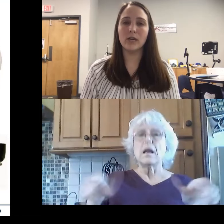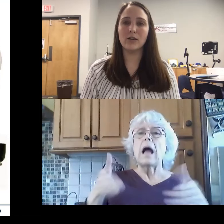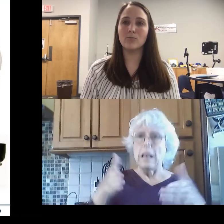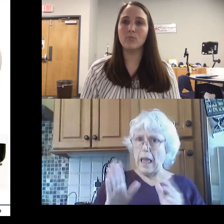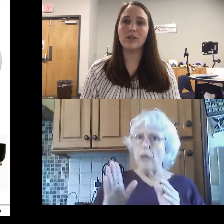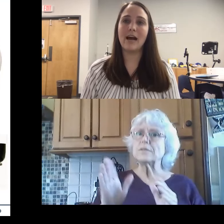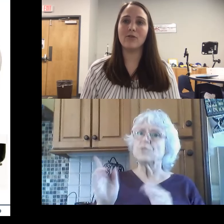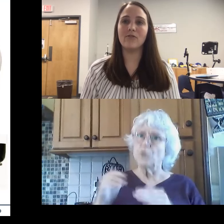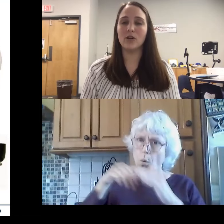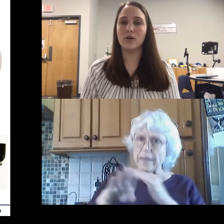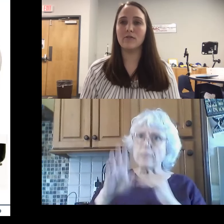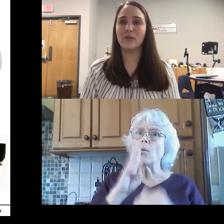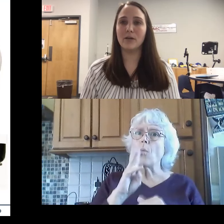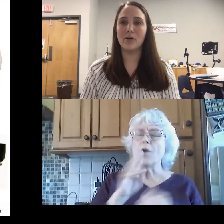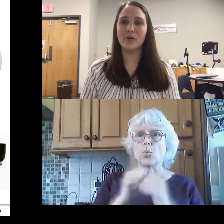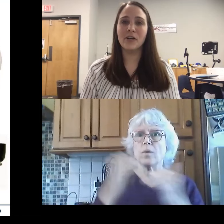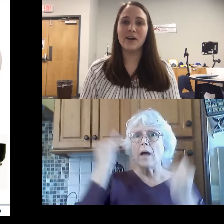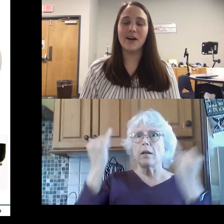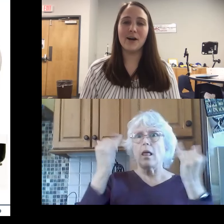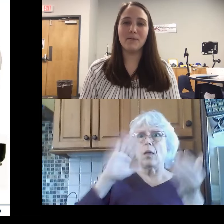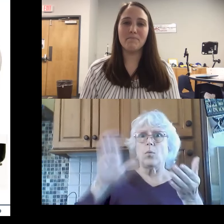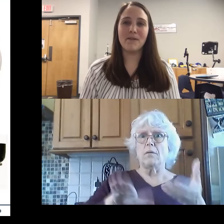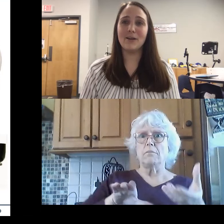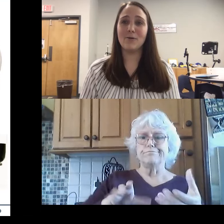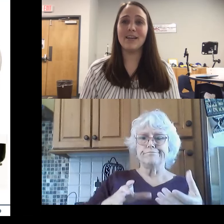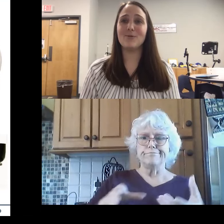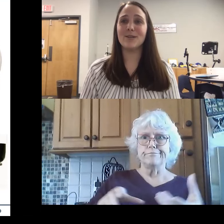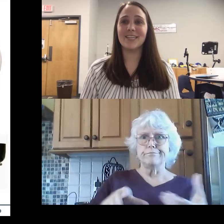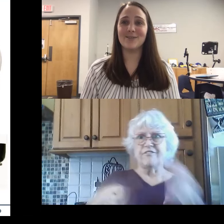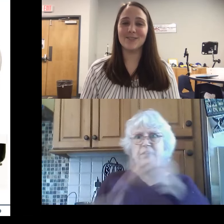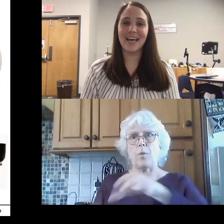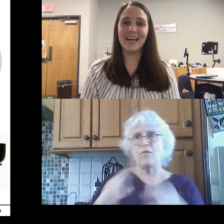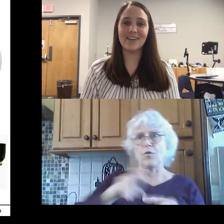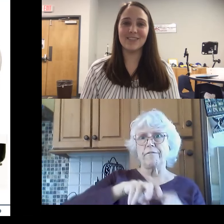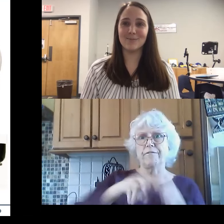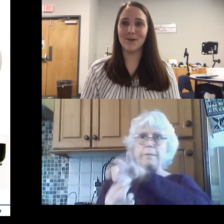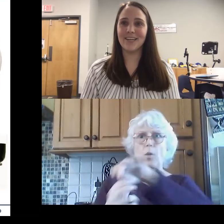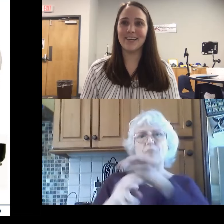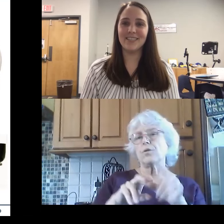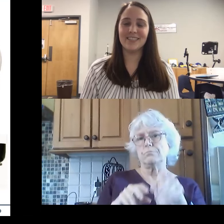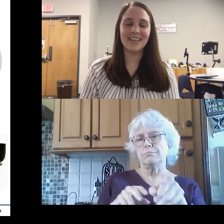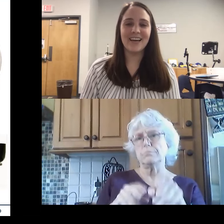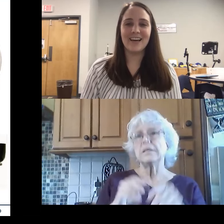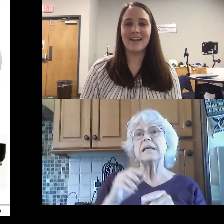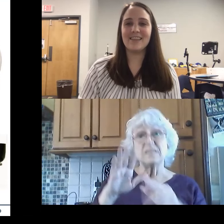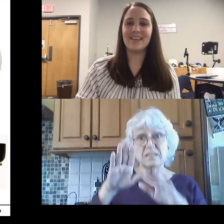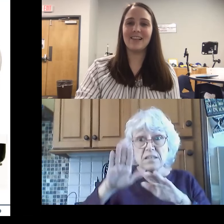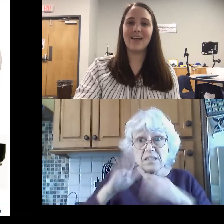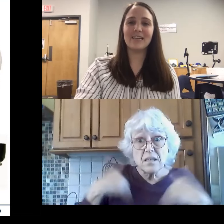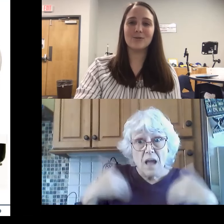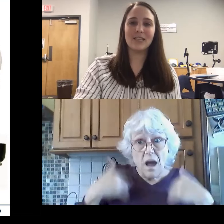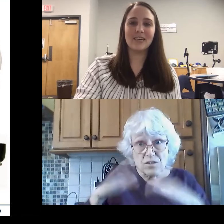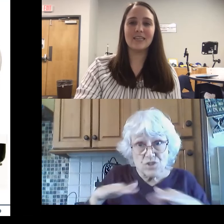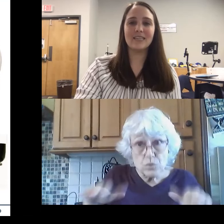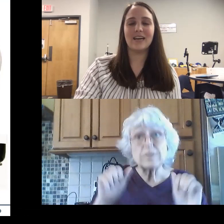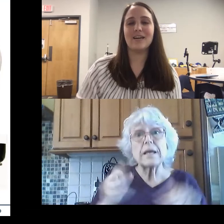everyone else without the fear of flipping over. Um, I know anyone can use that even small kids. And then the